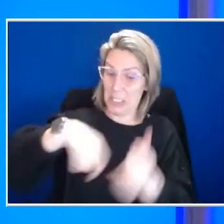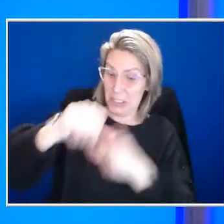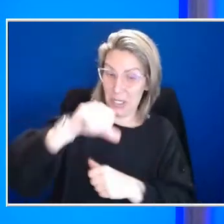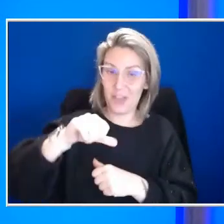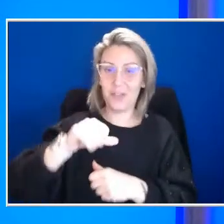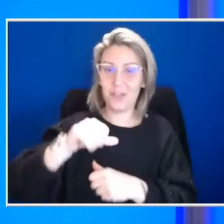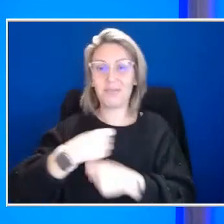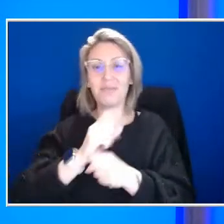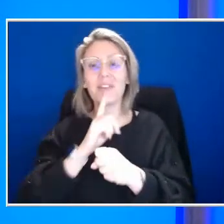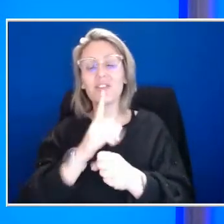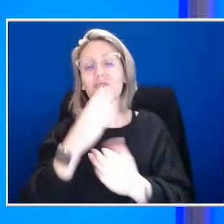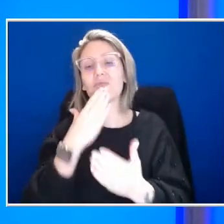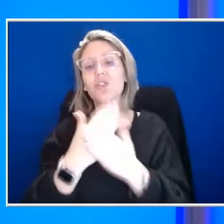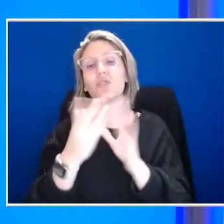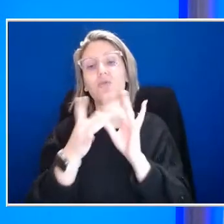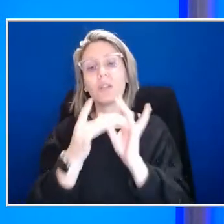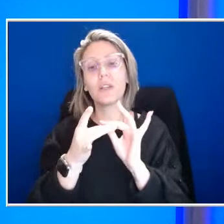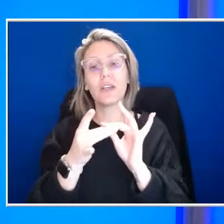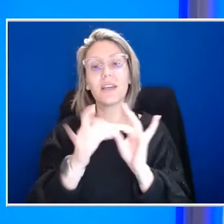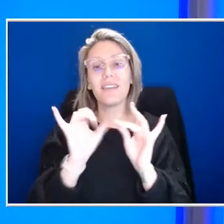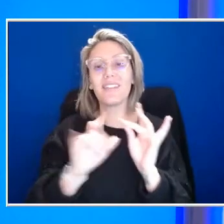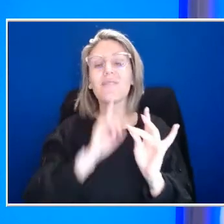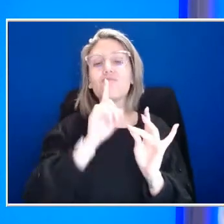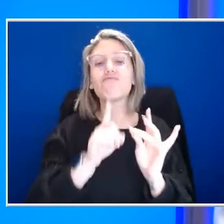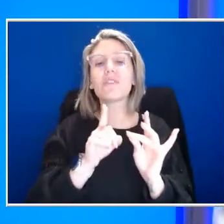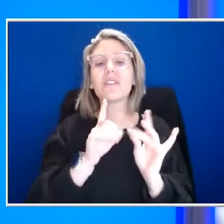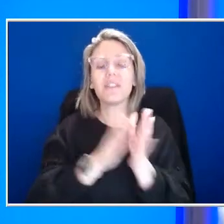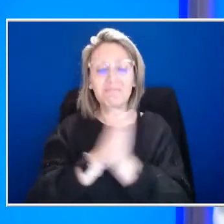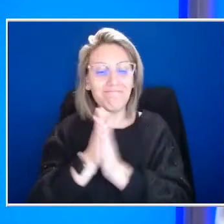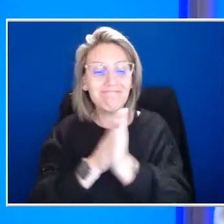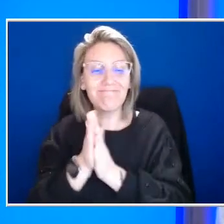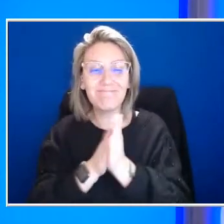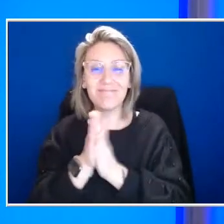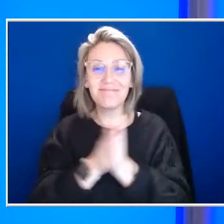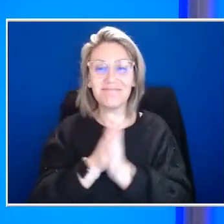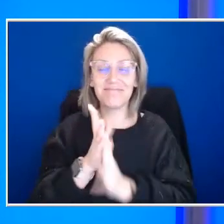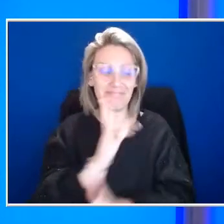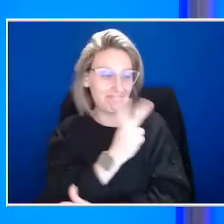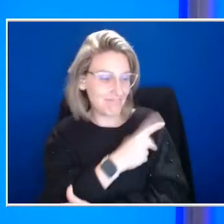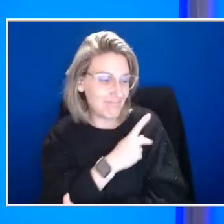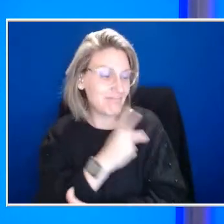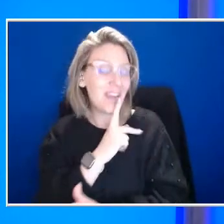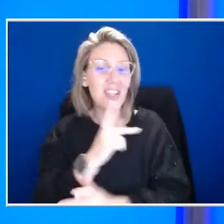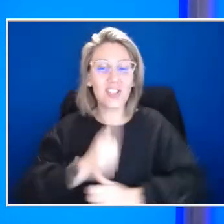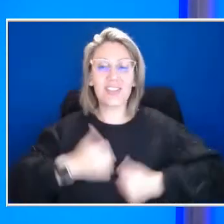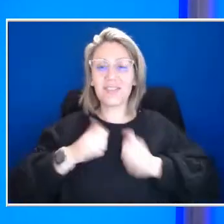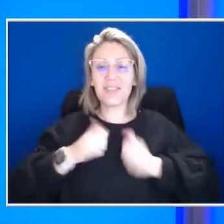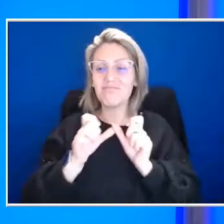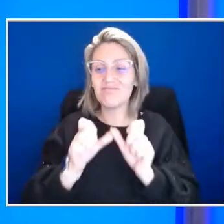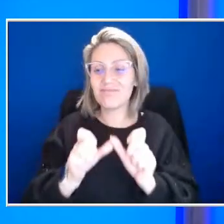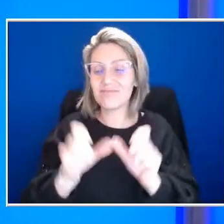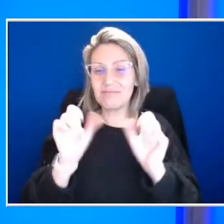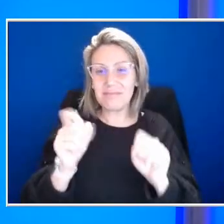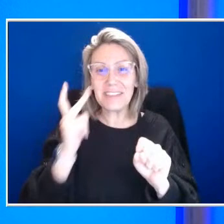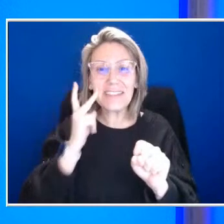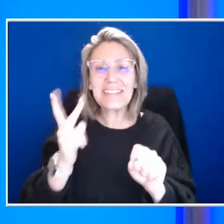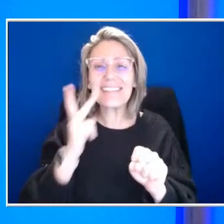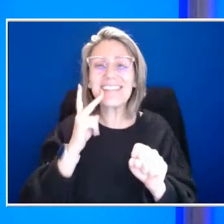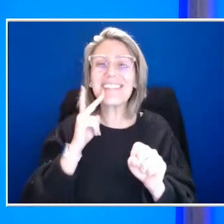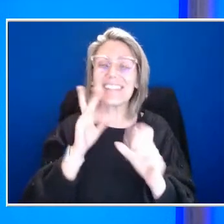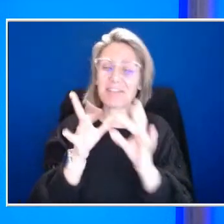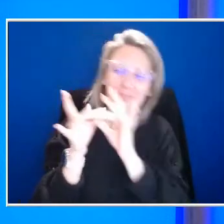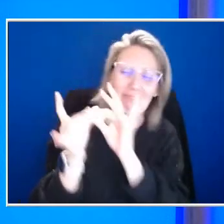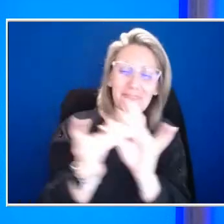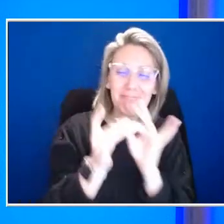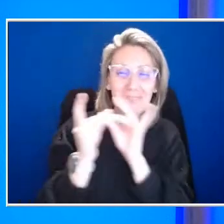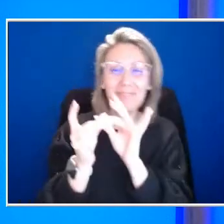have good relationship, and that's what really drives patients to live longer. And you can see patients who get along with our coordinators, and coordinator relationship with the patient